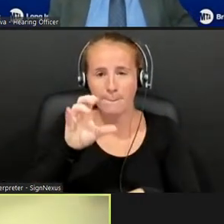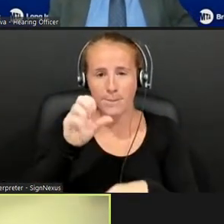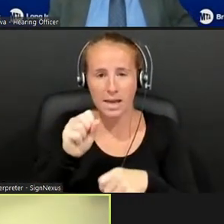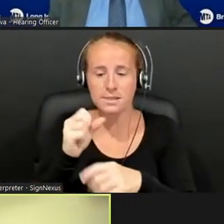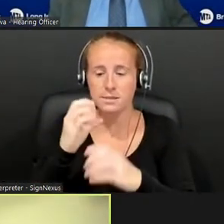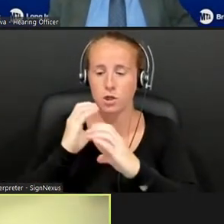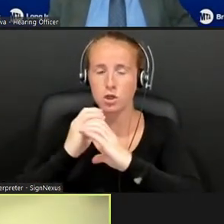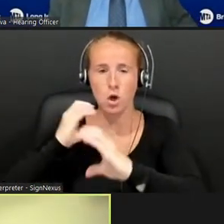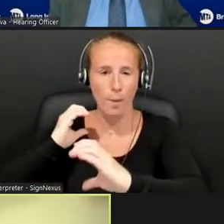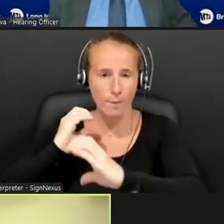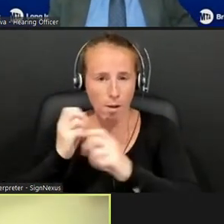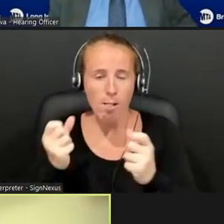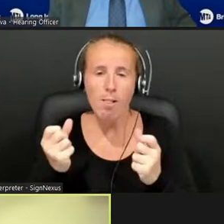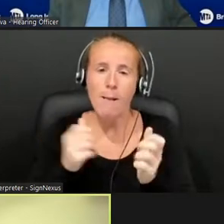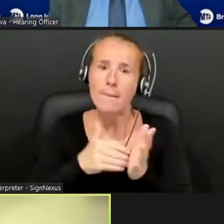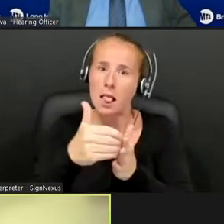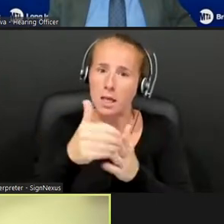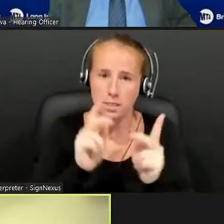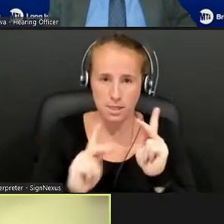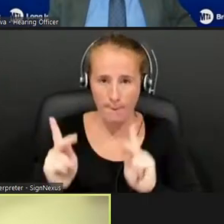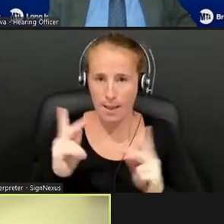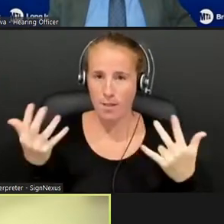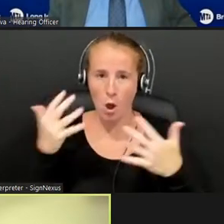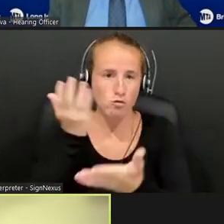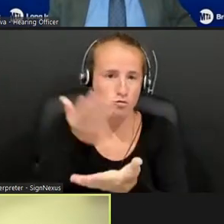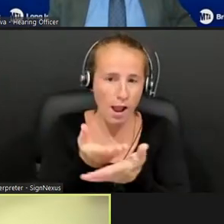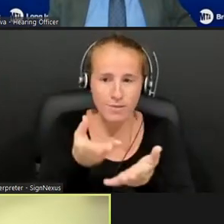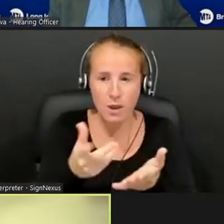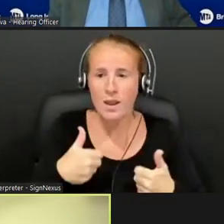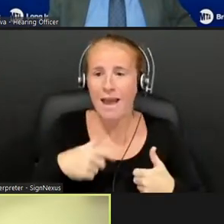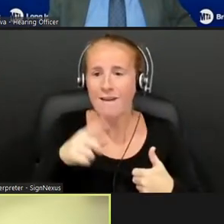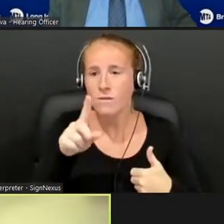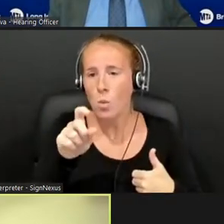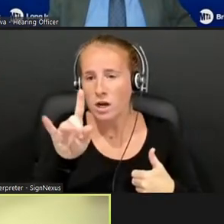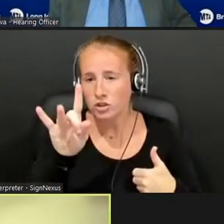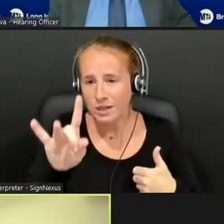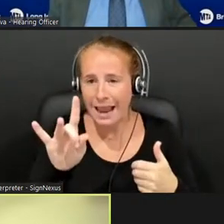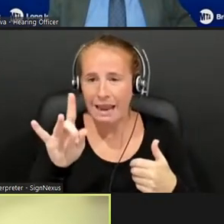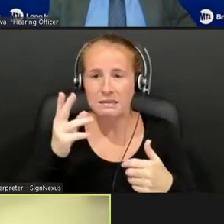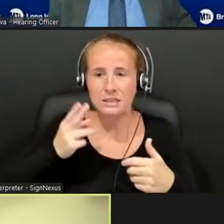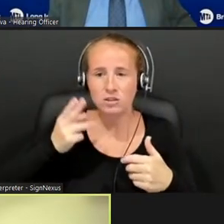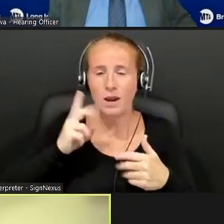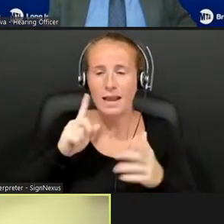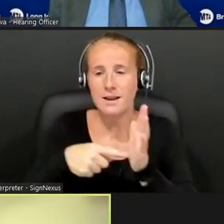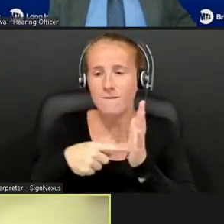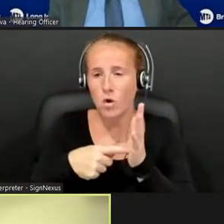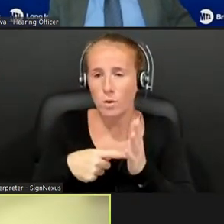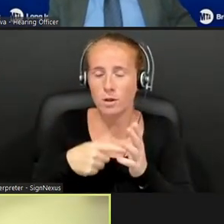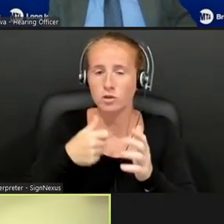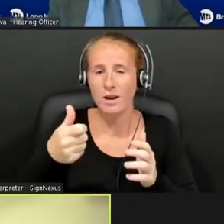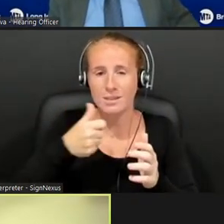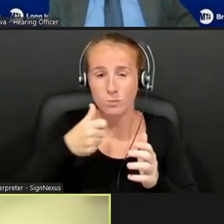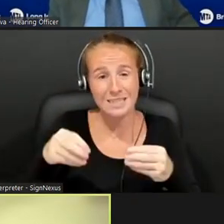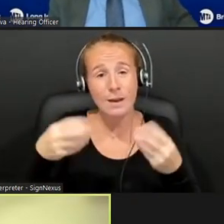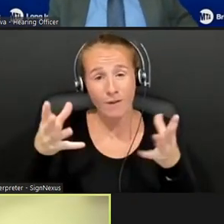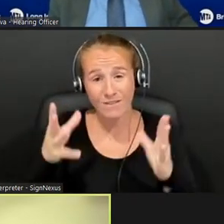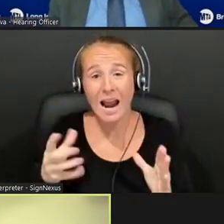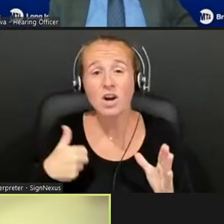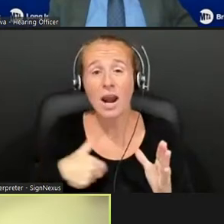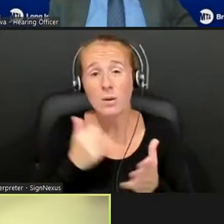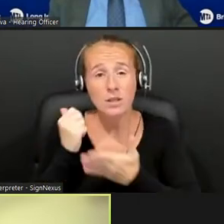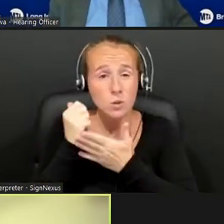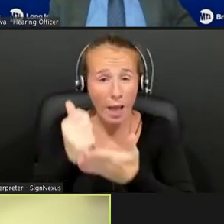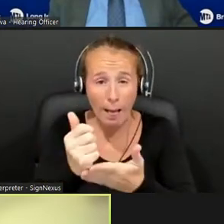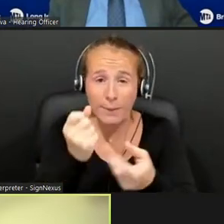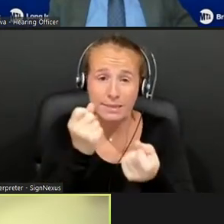arrive and depart there each year we have a 108 year history as an affordable Transportation provider that serves the public